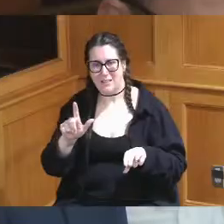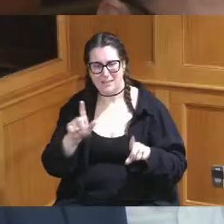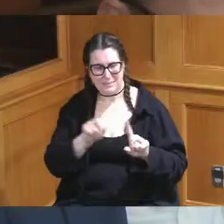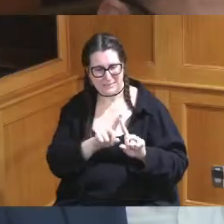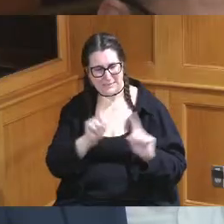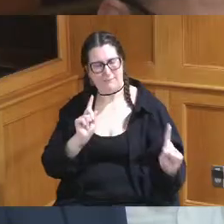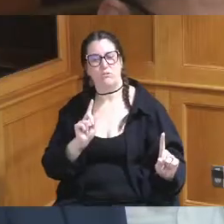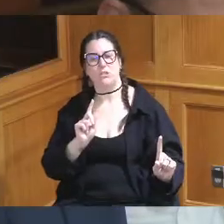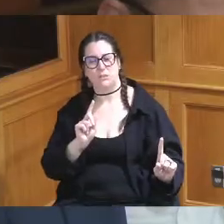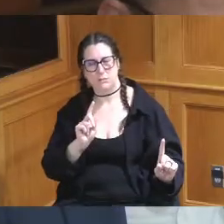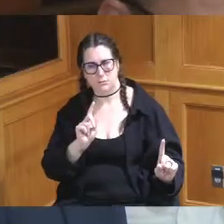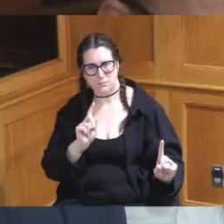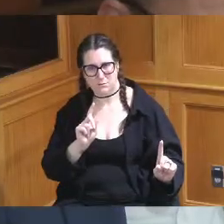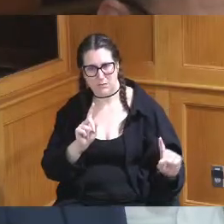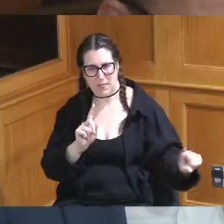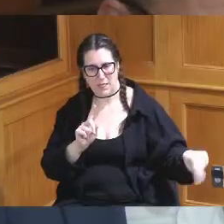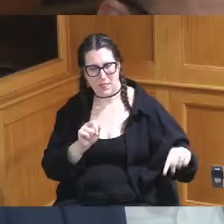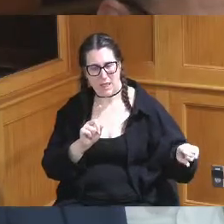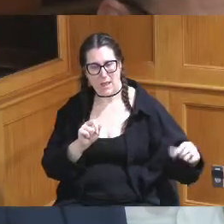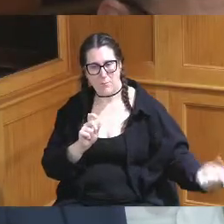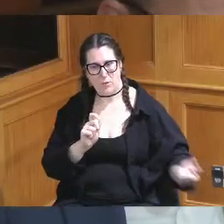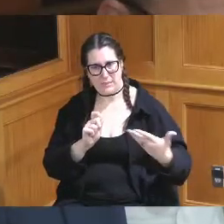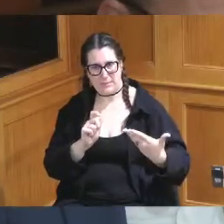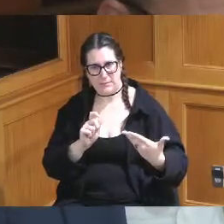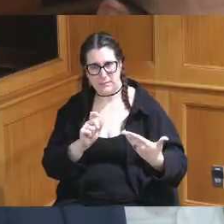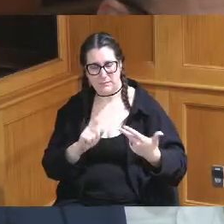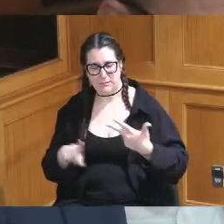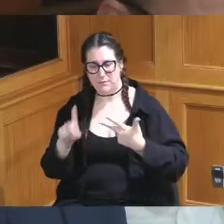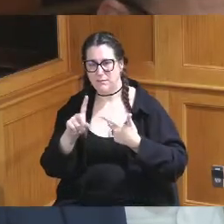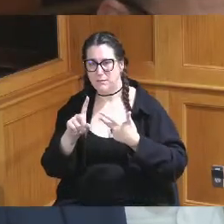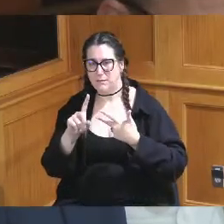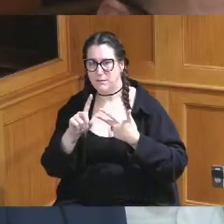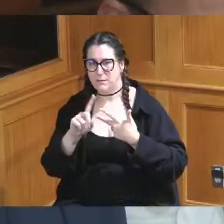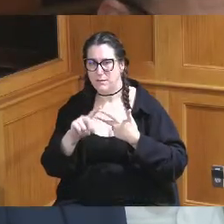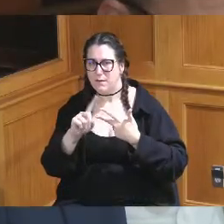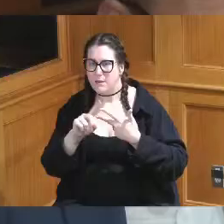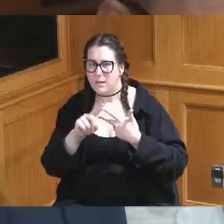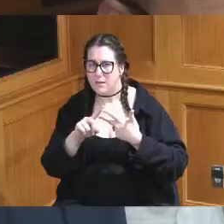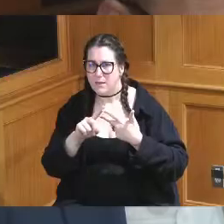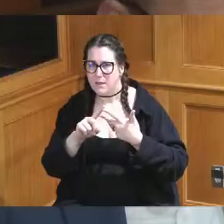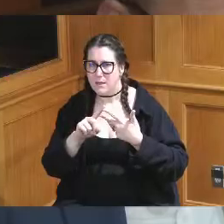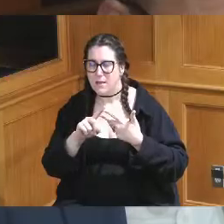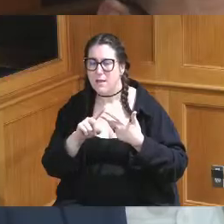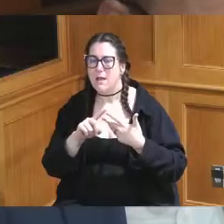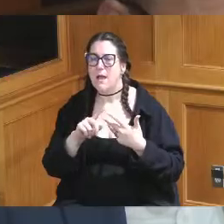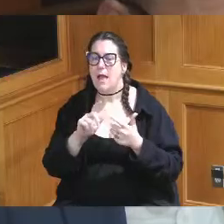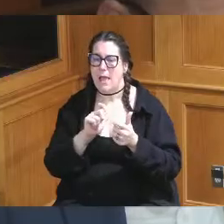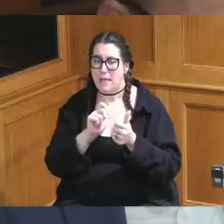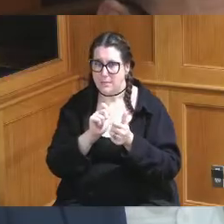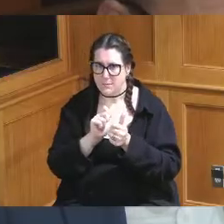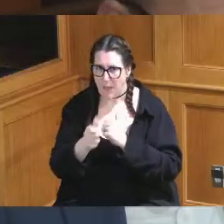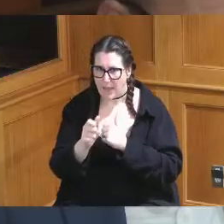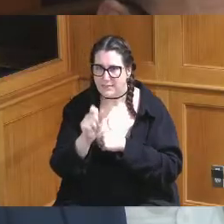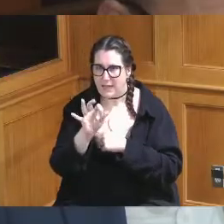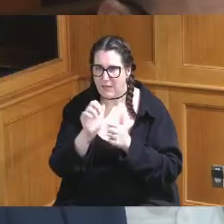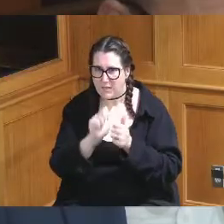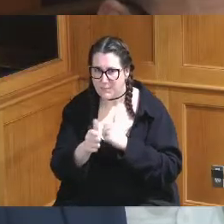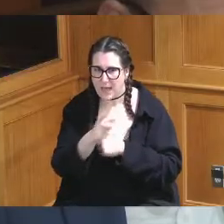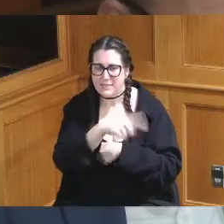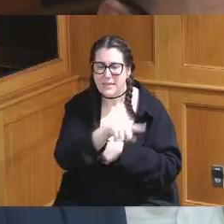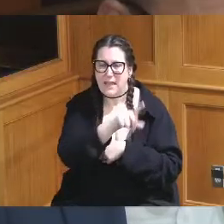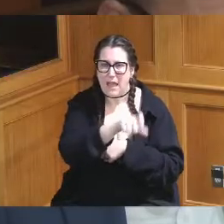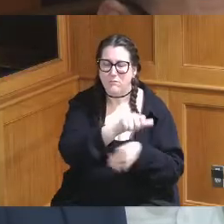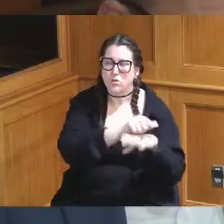presented. Number two, once it's passed, and if it's passed, then they got to send it